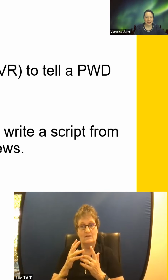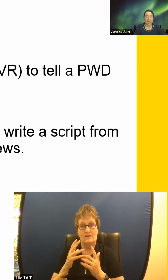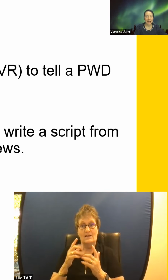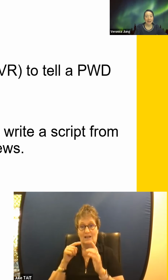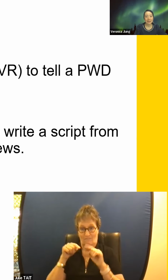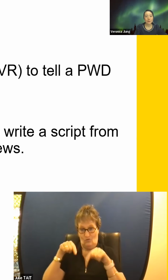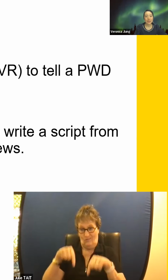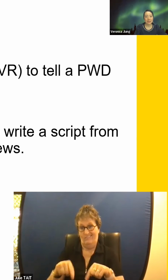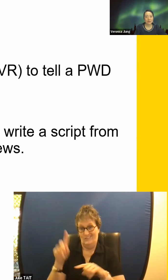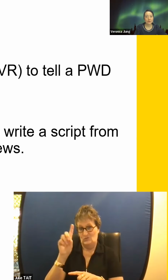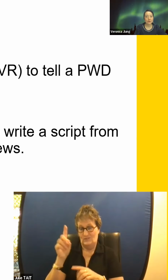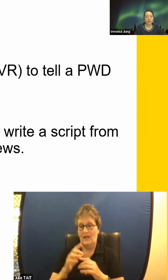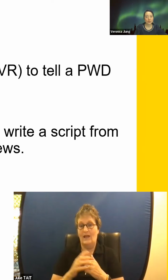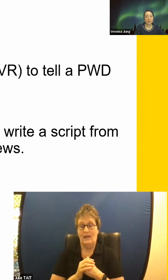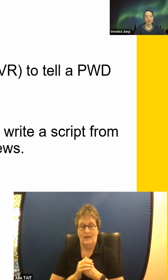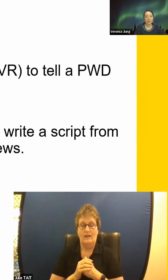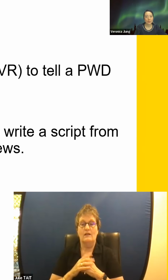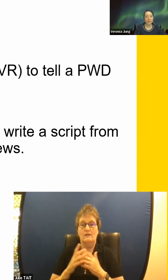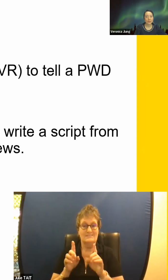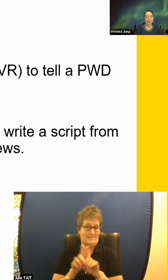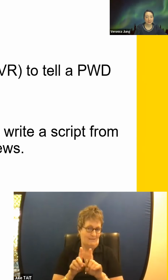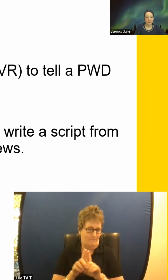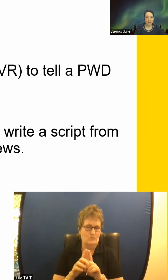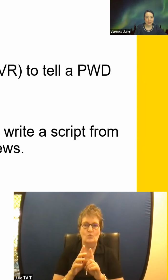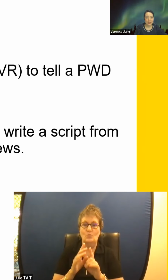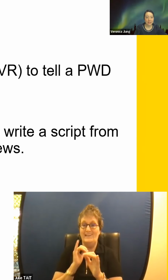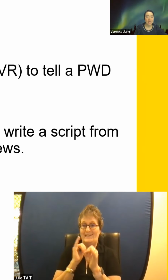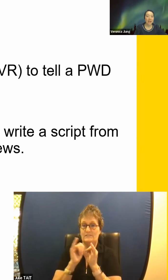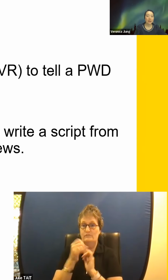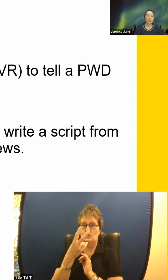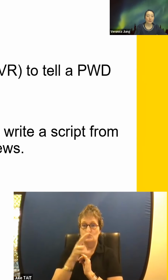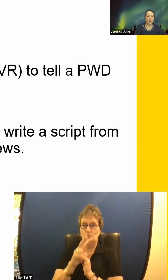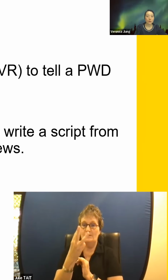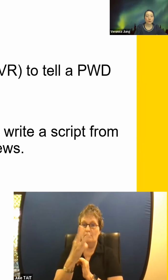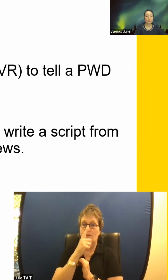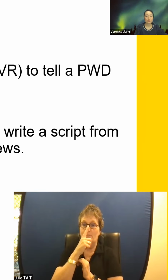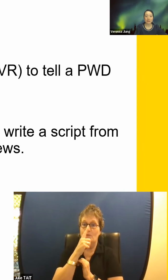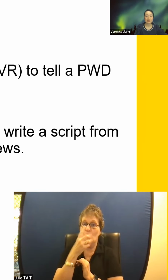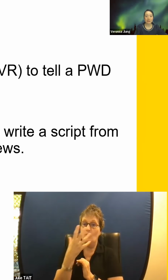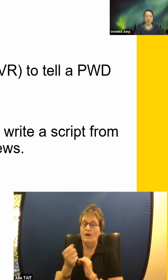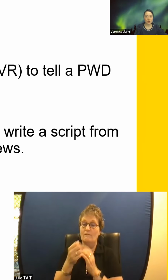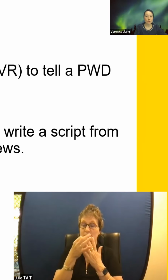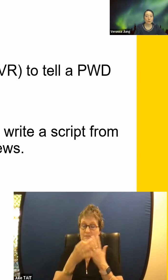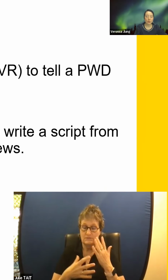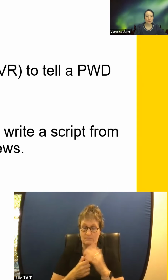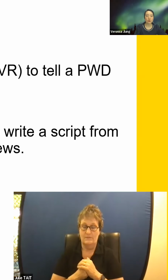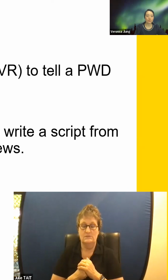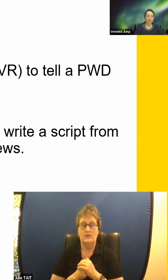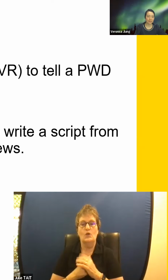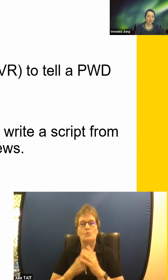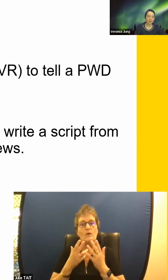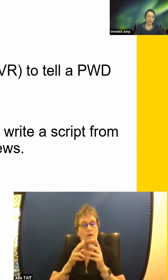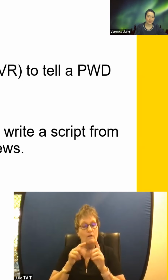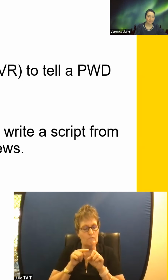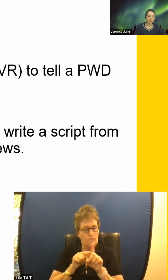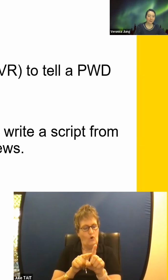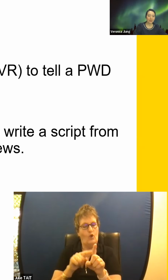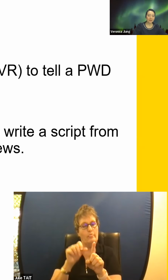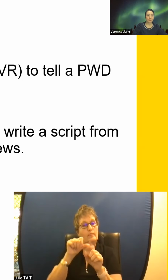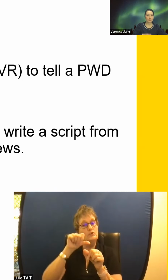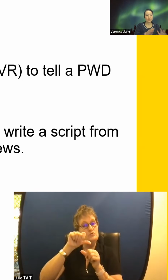event. And we interviewed 23 people with disabilities, and we follow the social model of